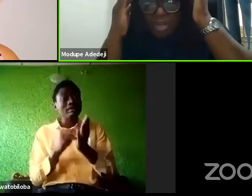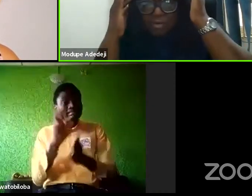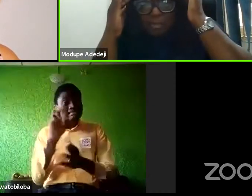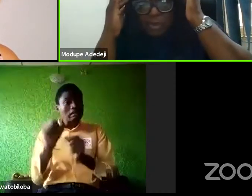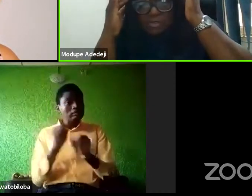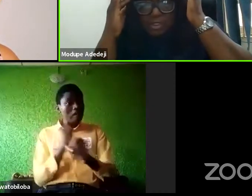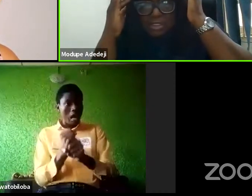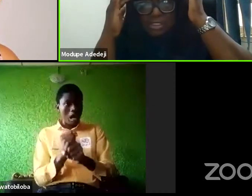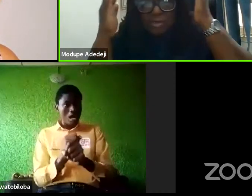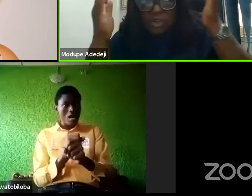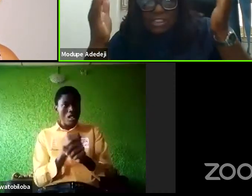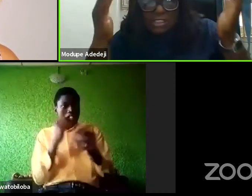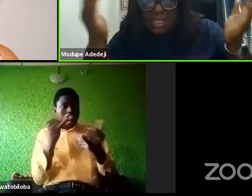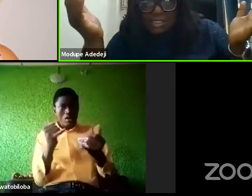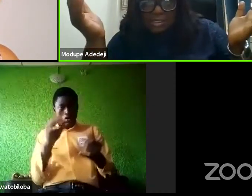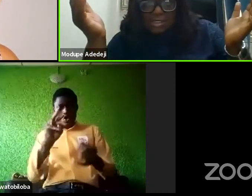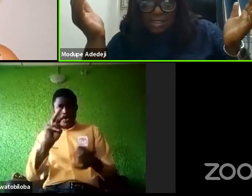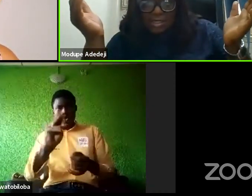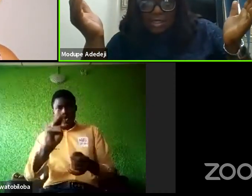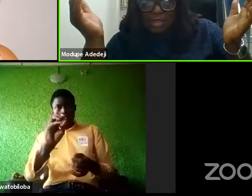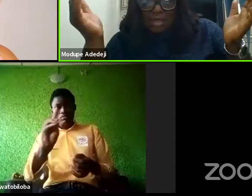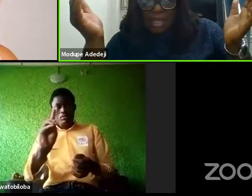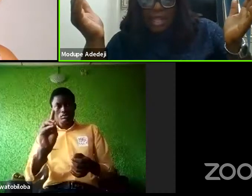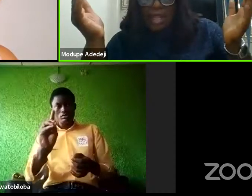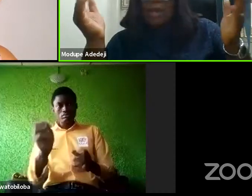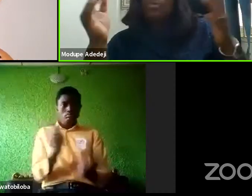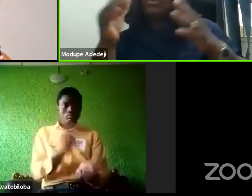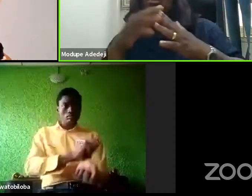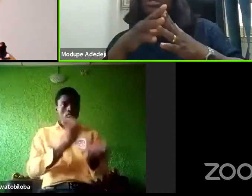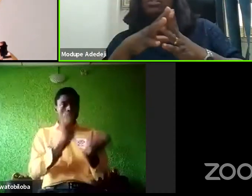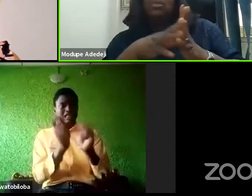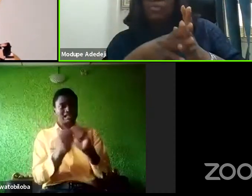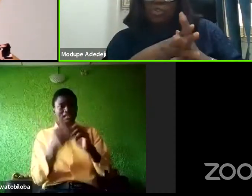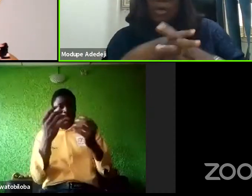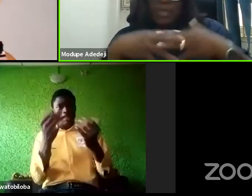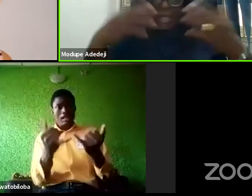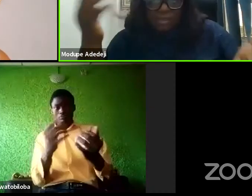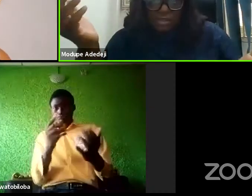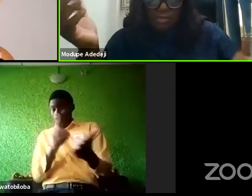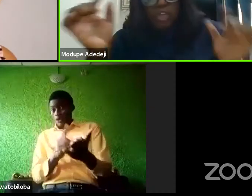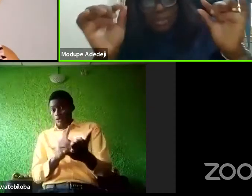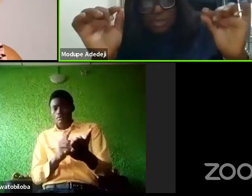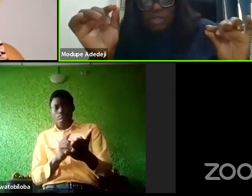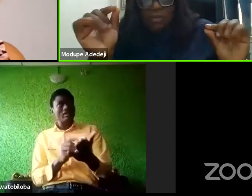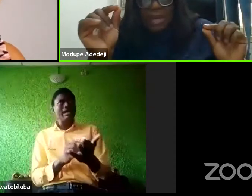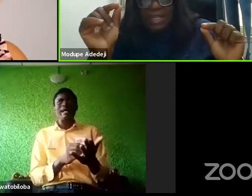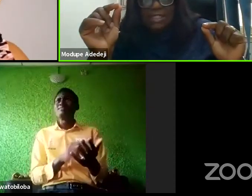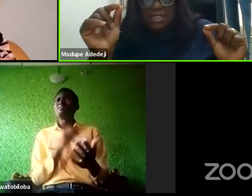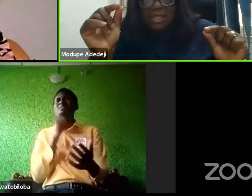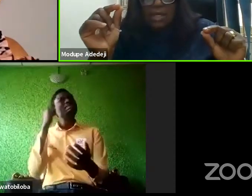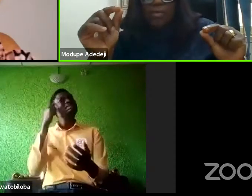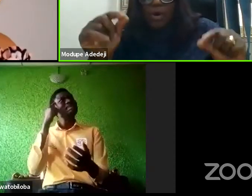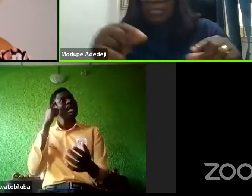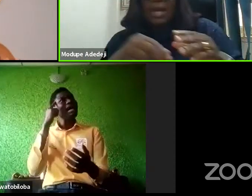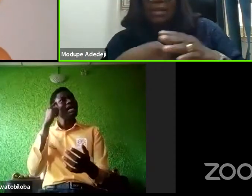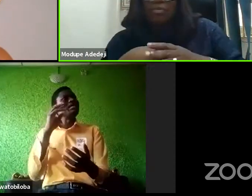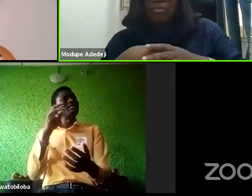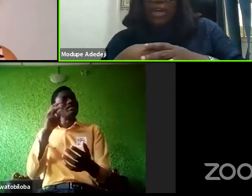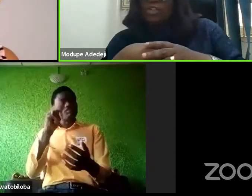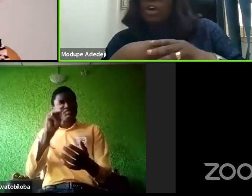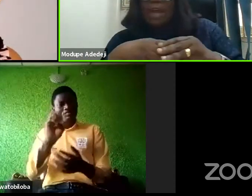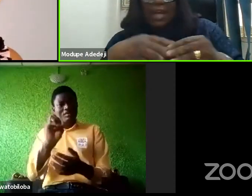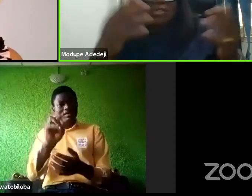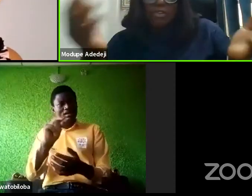to think of menopause first because she's 30. I will want to think for something else just because of her age. But